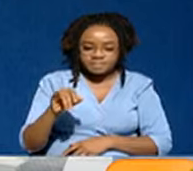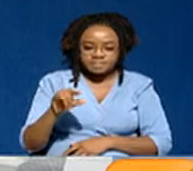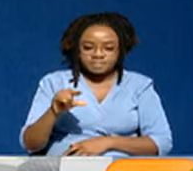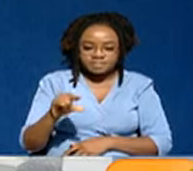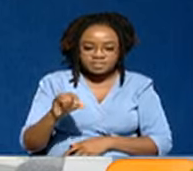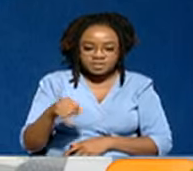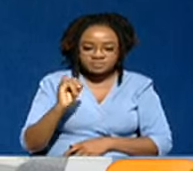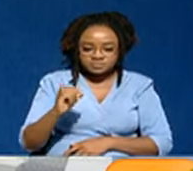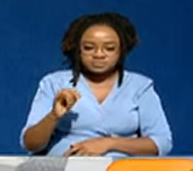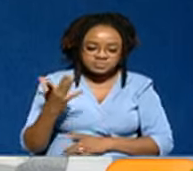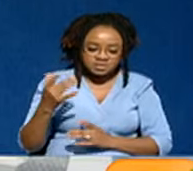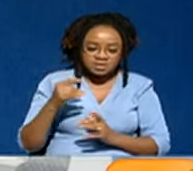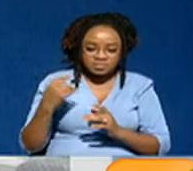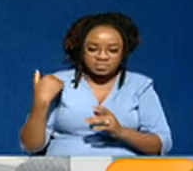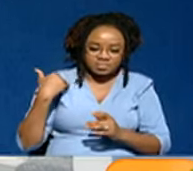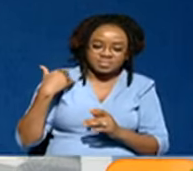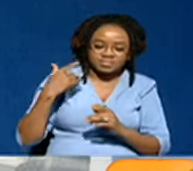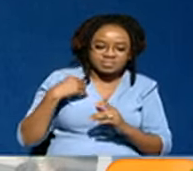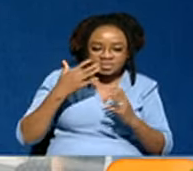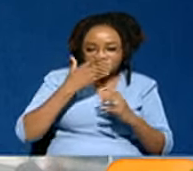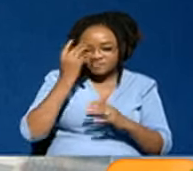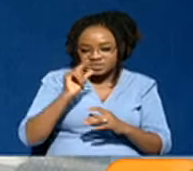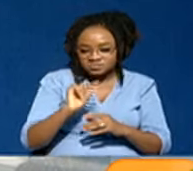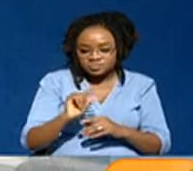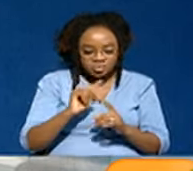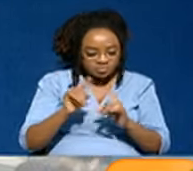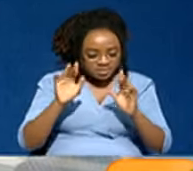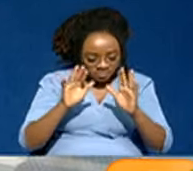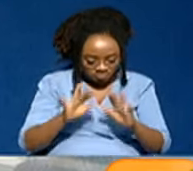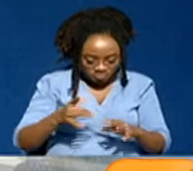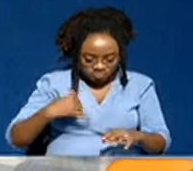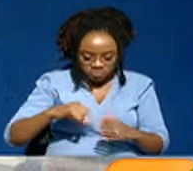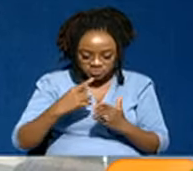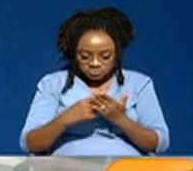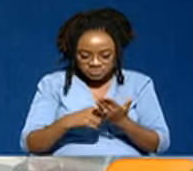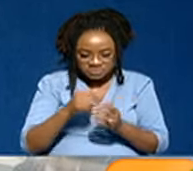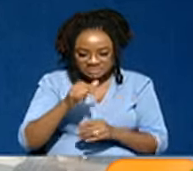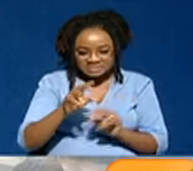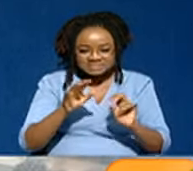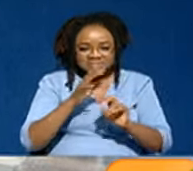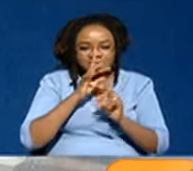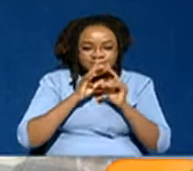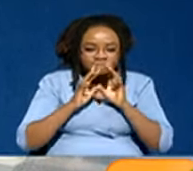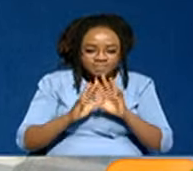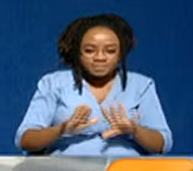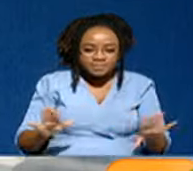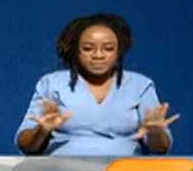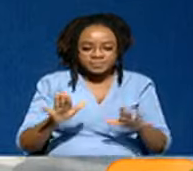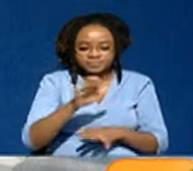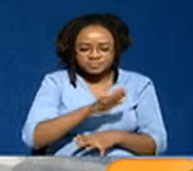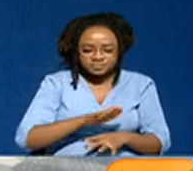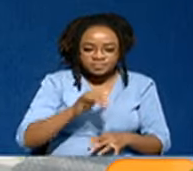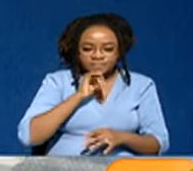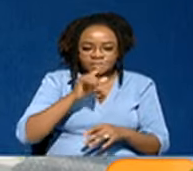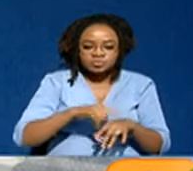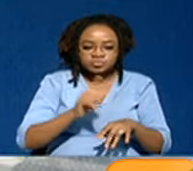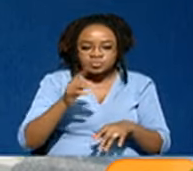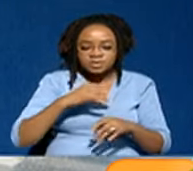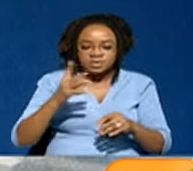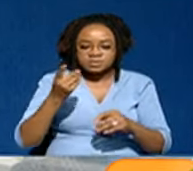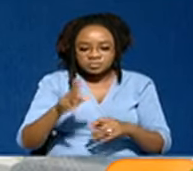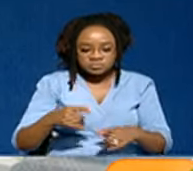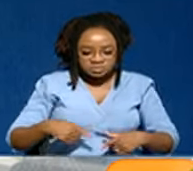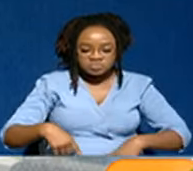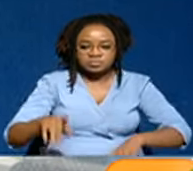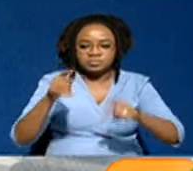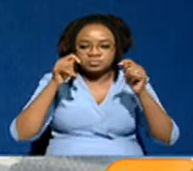be discussing in a nice, quiet environment, not when patients are, you know, doctors are out on the streets. It